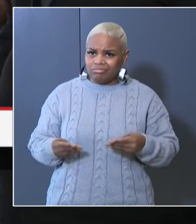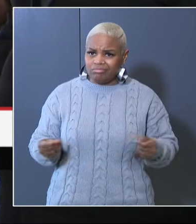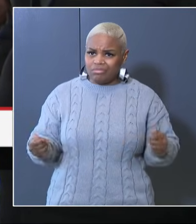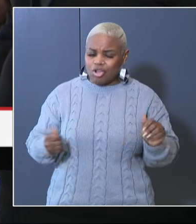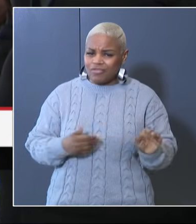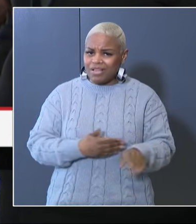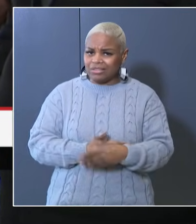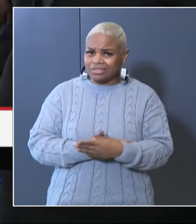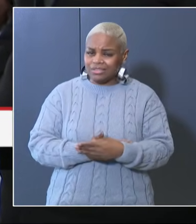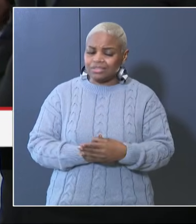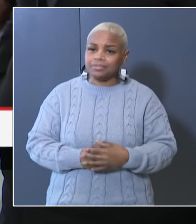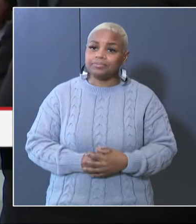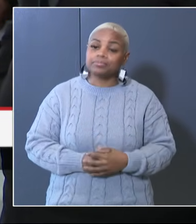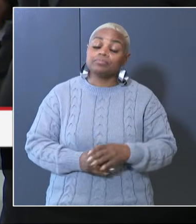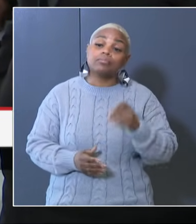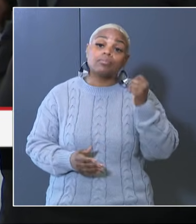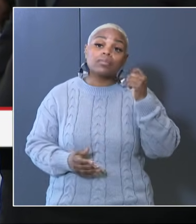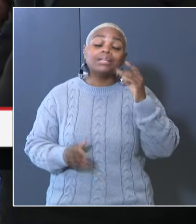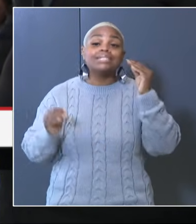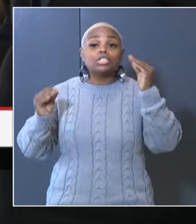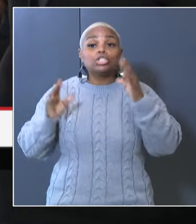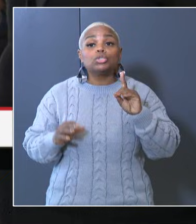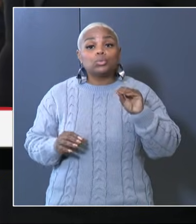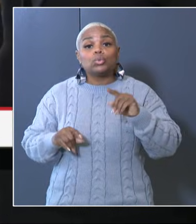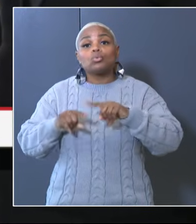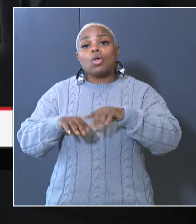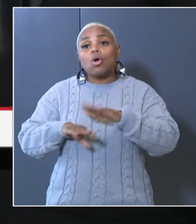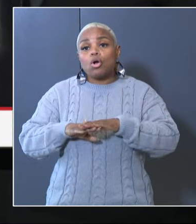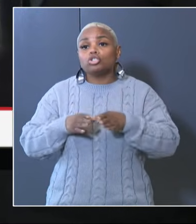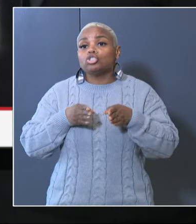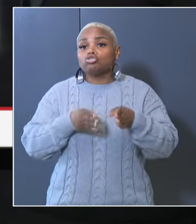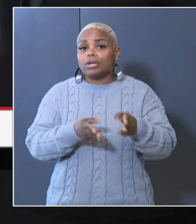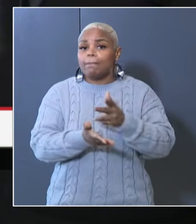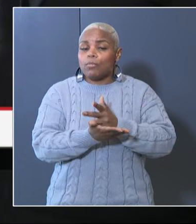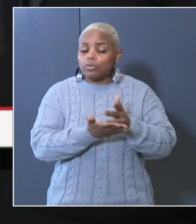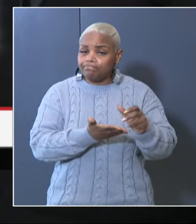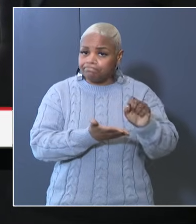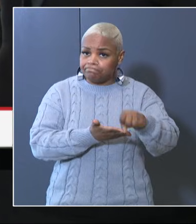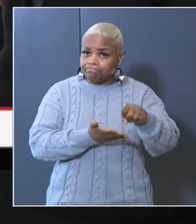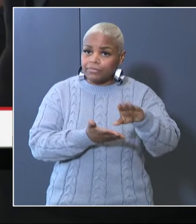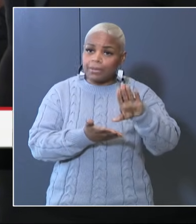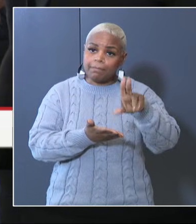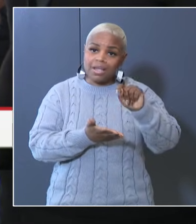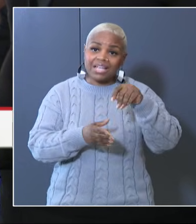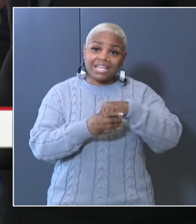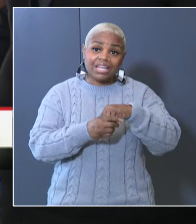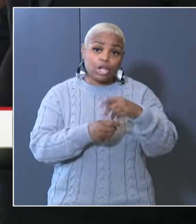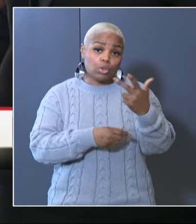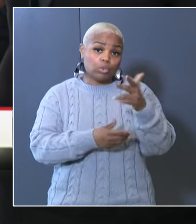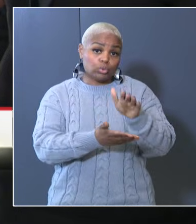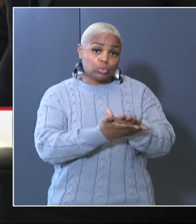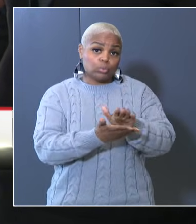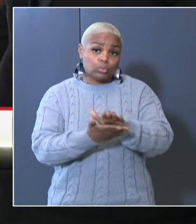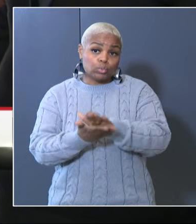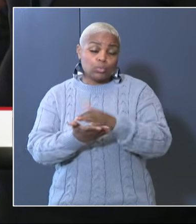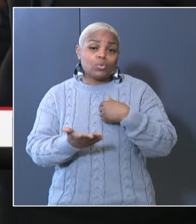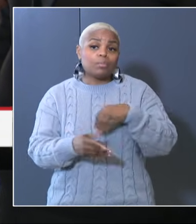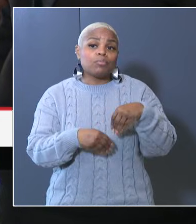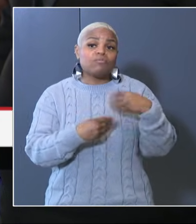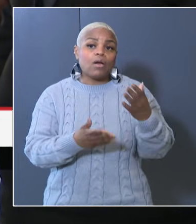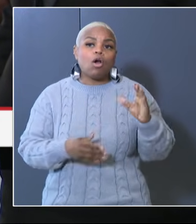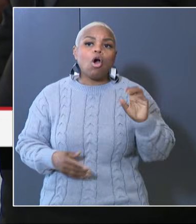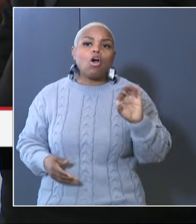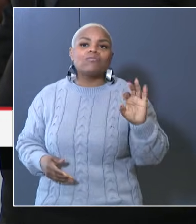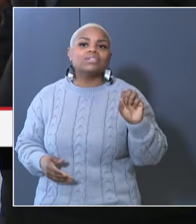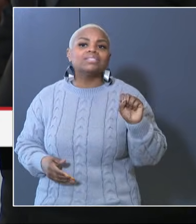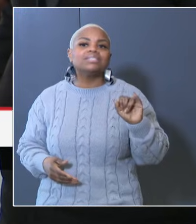parking, and I think in at least 3 cases, we have provided off-site parking and are running shuttle buses from that off-site parking